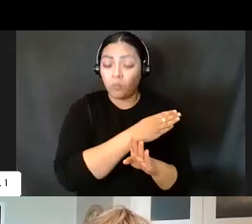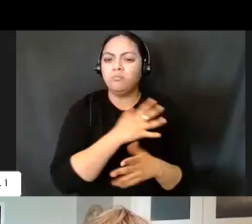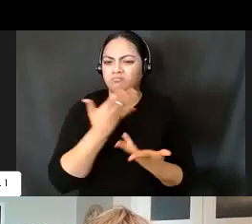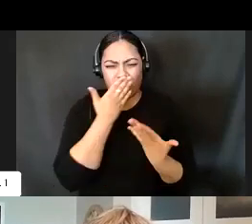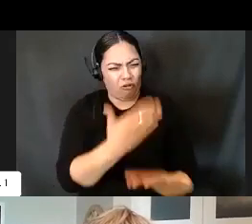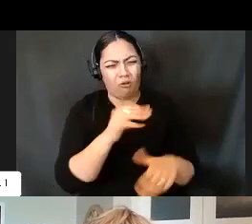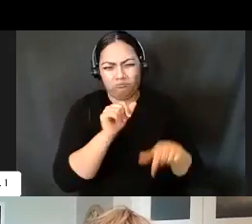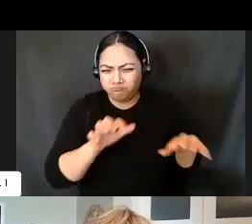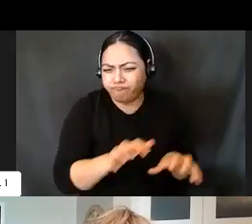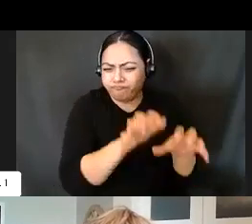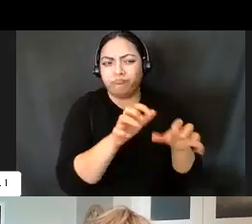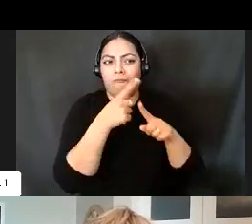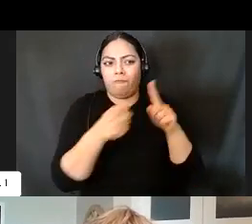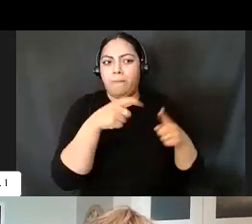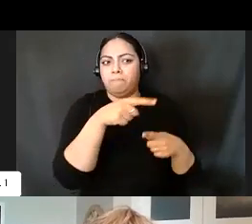work done.